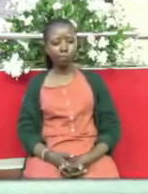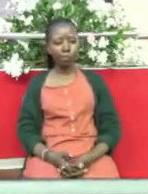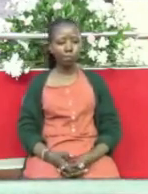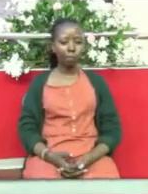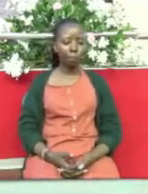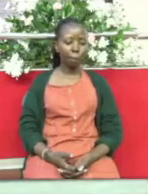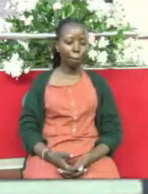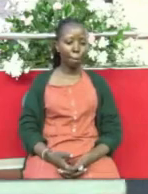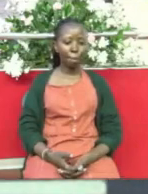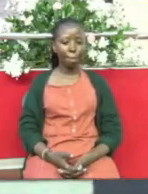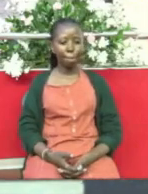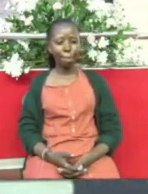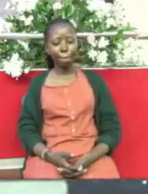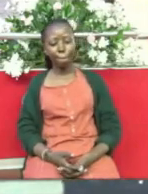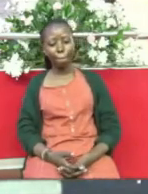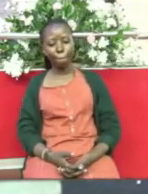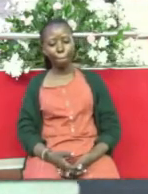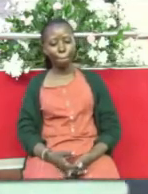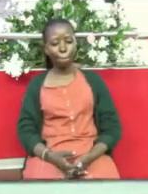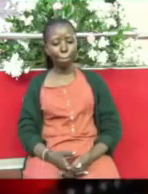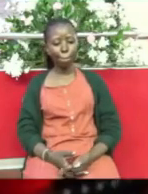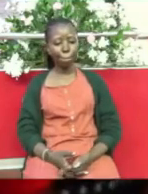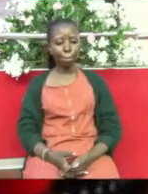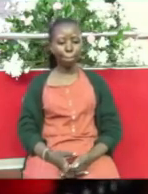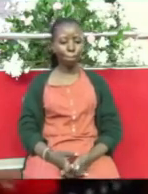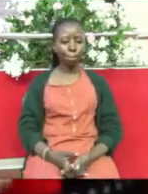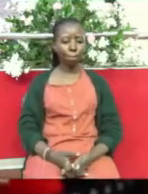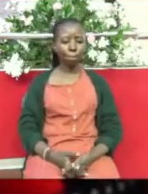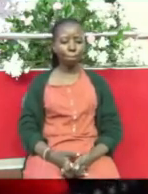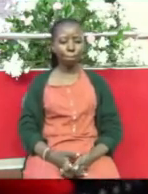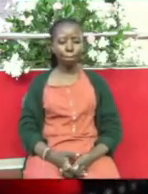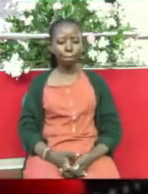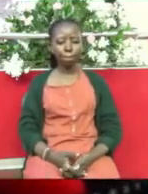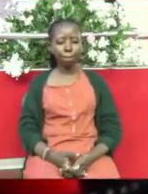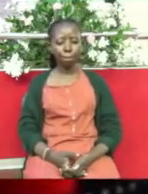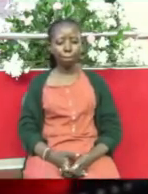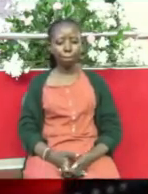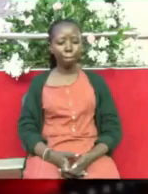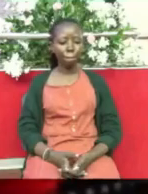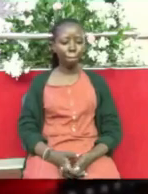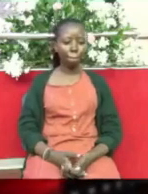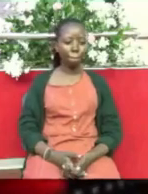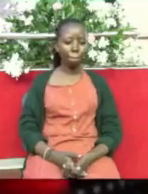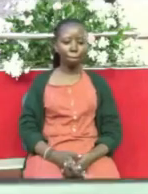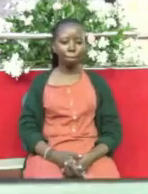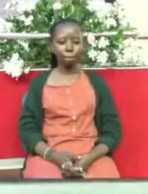of sickness and disease, mountain of diabetes, mountains of arthritis,